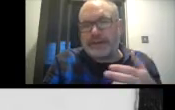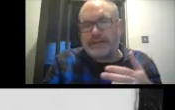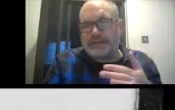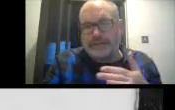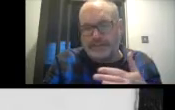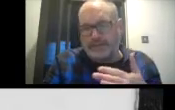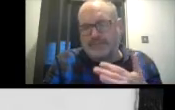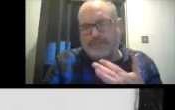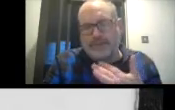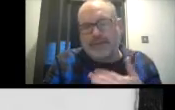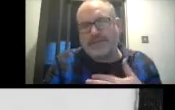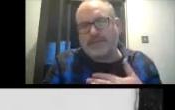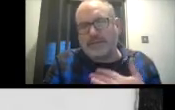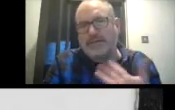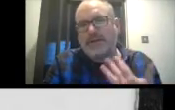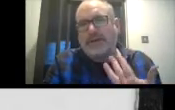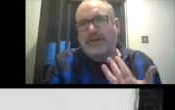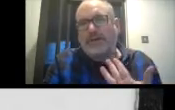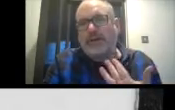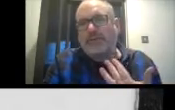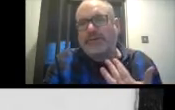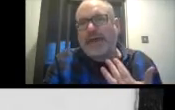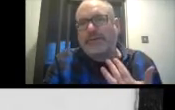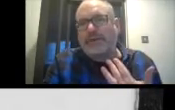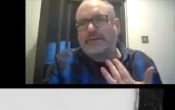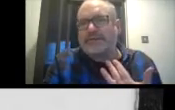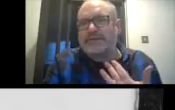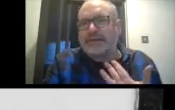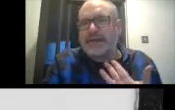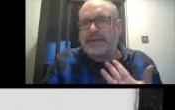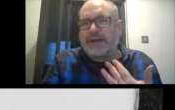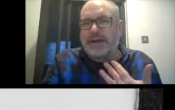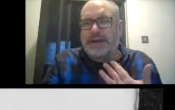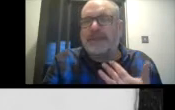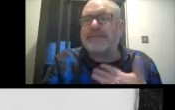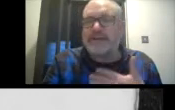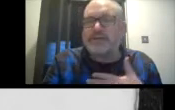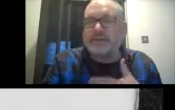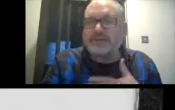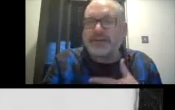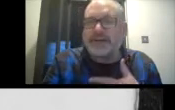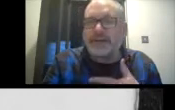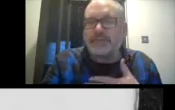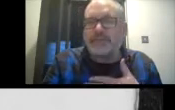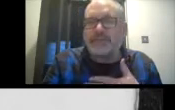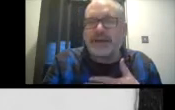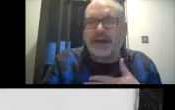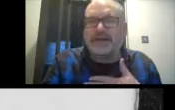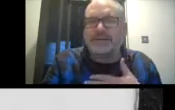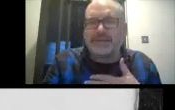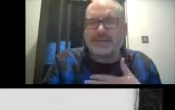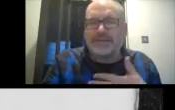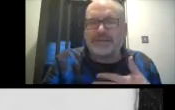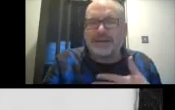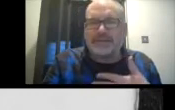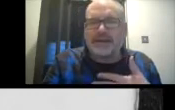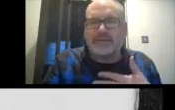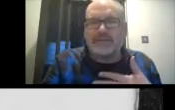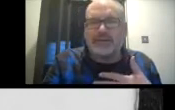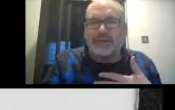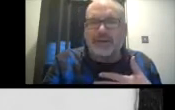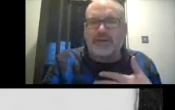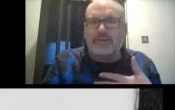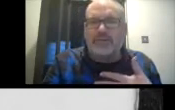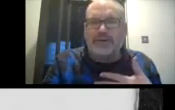find is cases where what's happening isn't kind of a consensual act. It's an